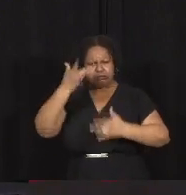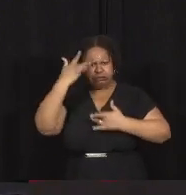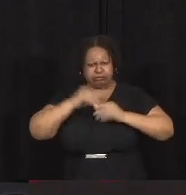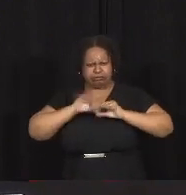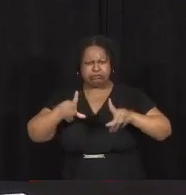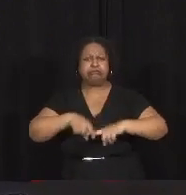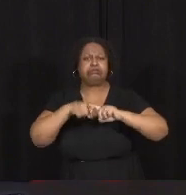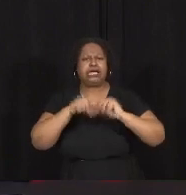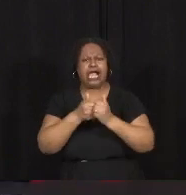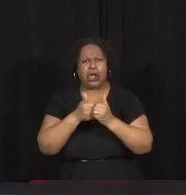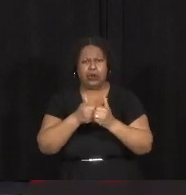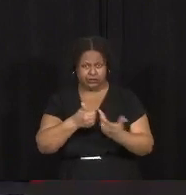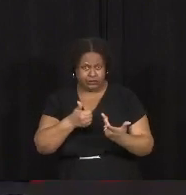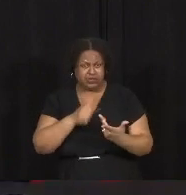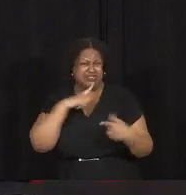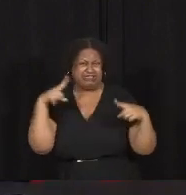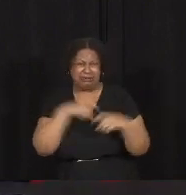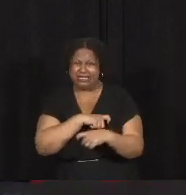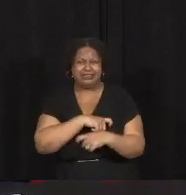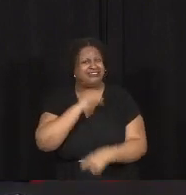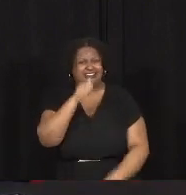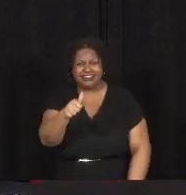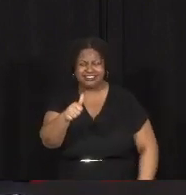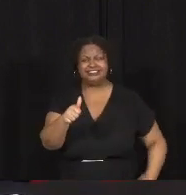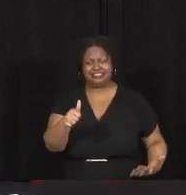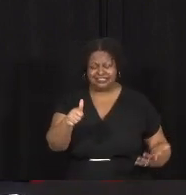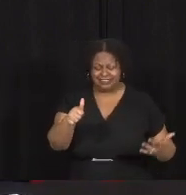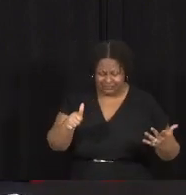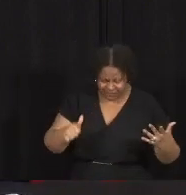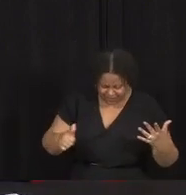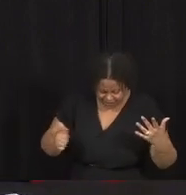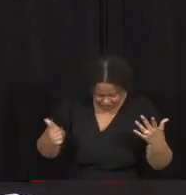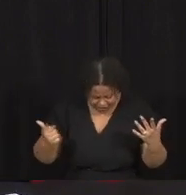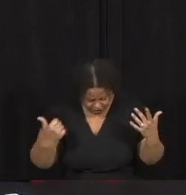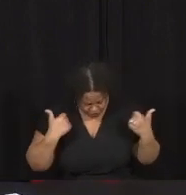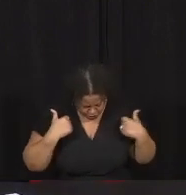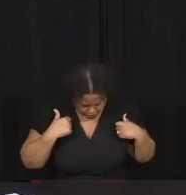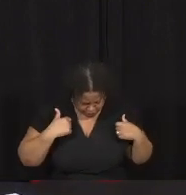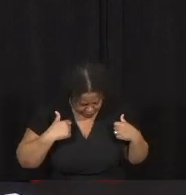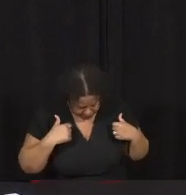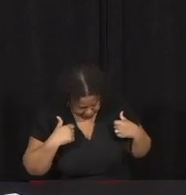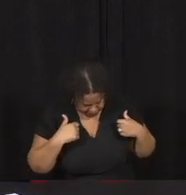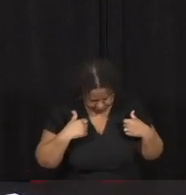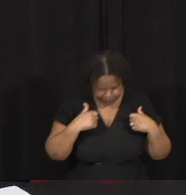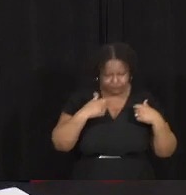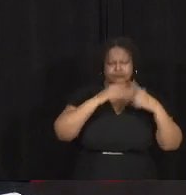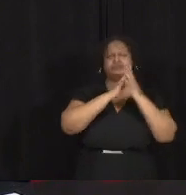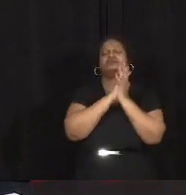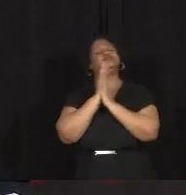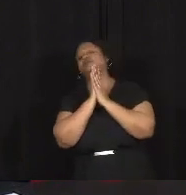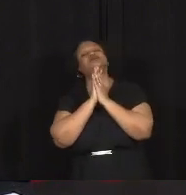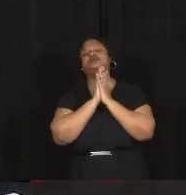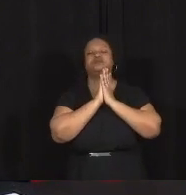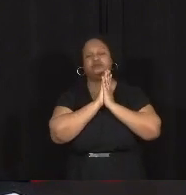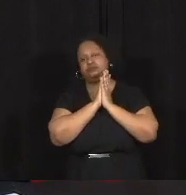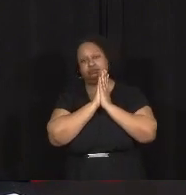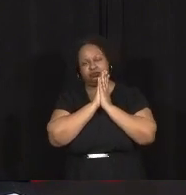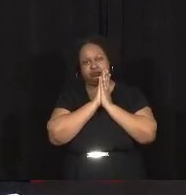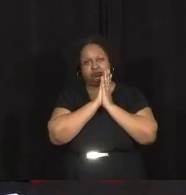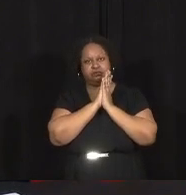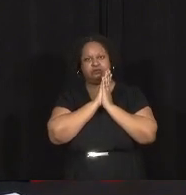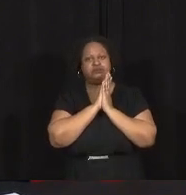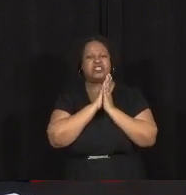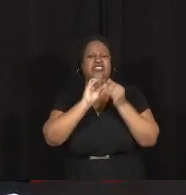the so-called reproductive number, or the effective reproductive number of this virus.